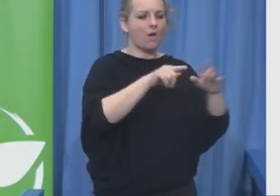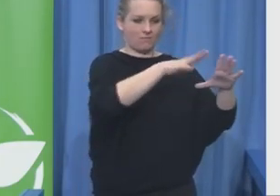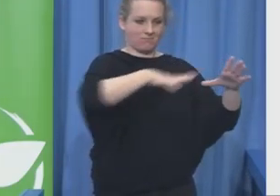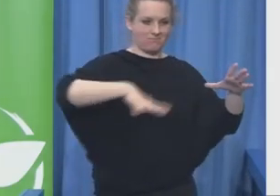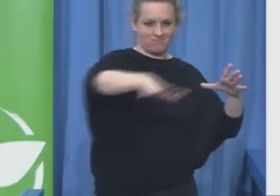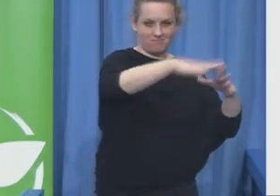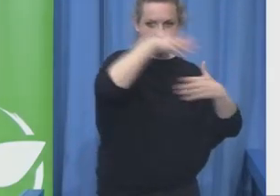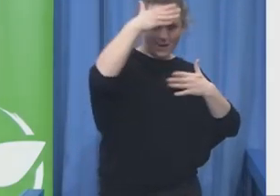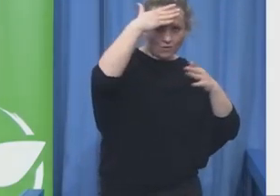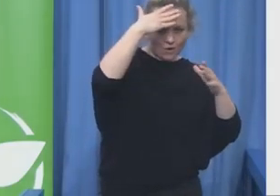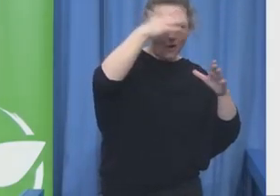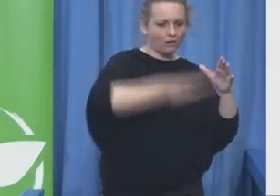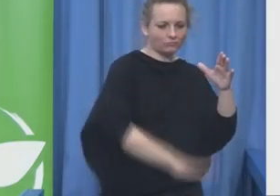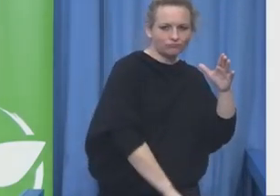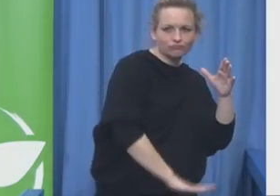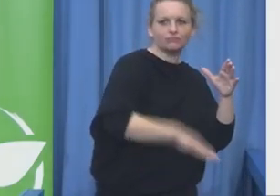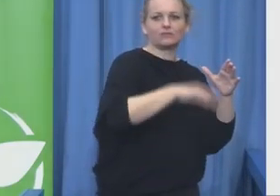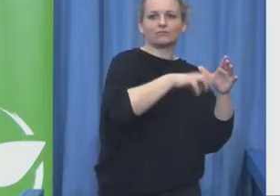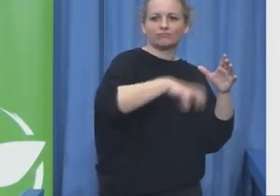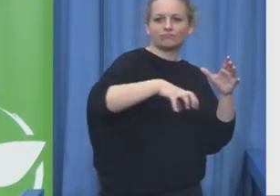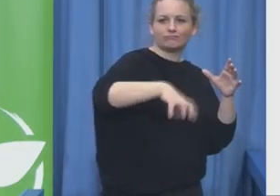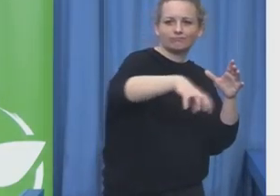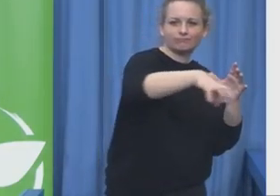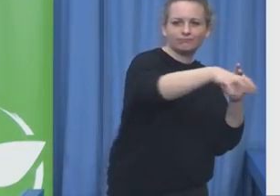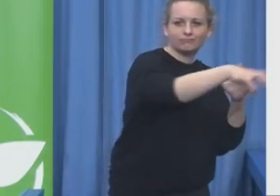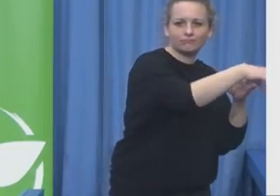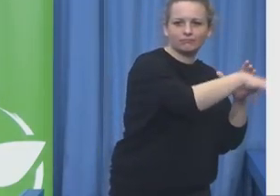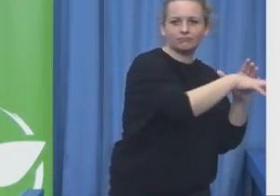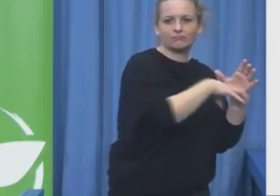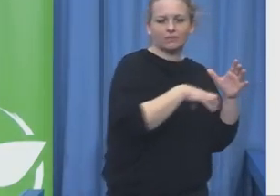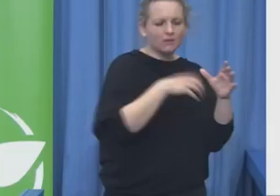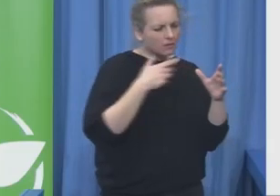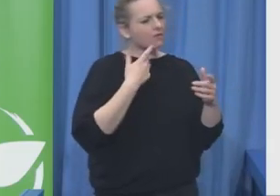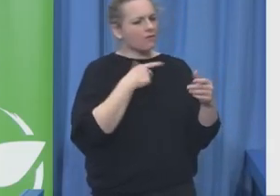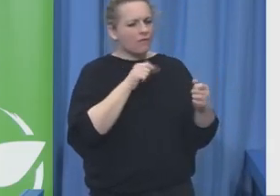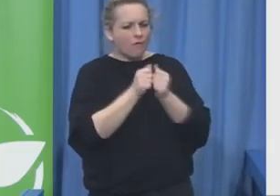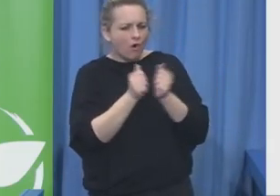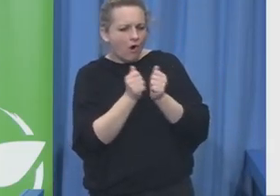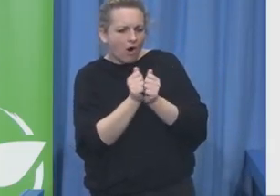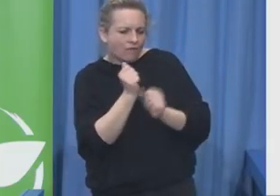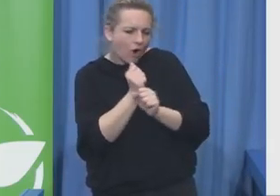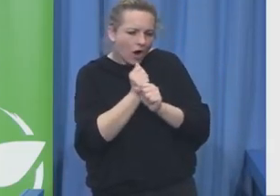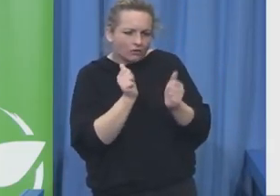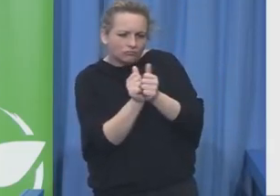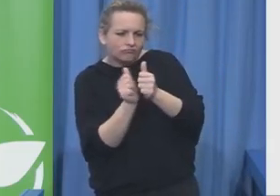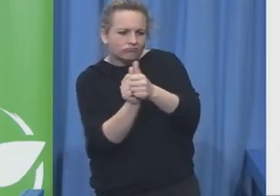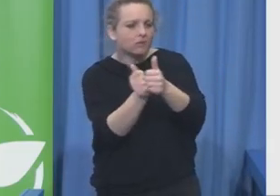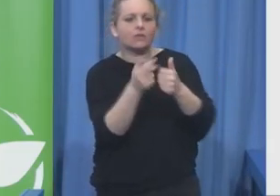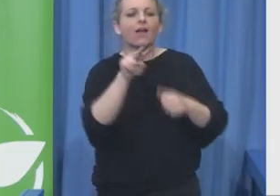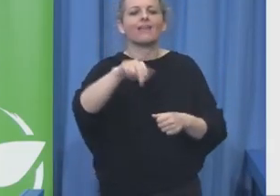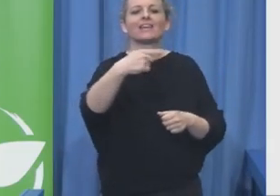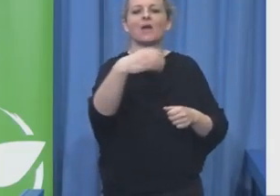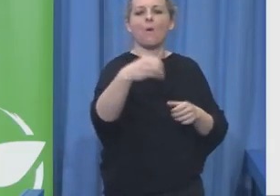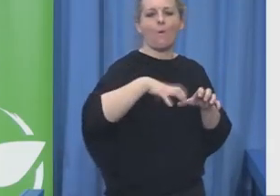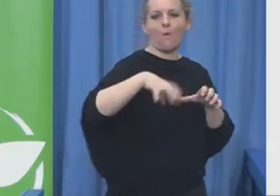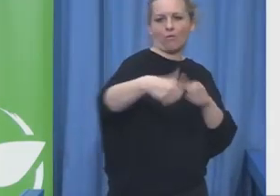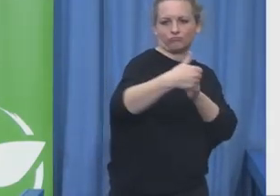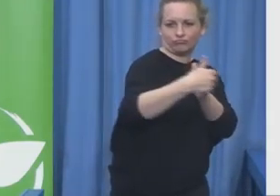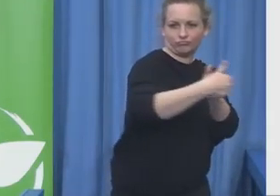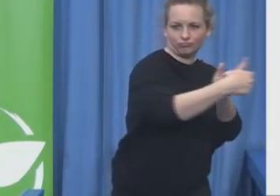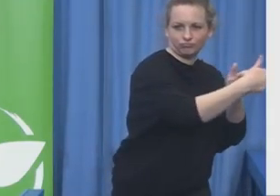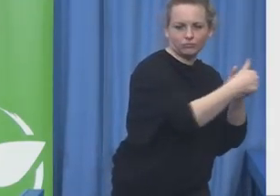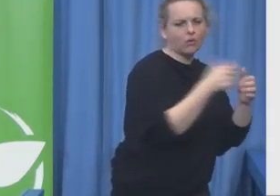people with disabilities for identification. They provide personalized support and coaching. Then these people are referred to employment services,